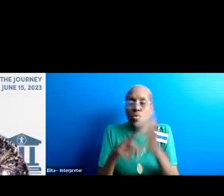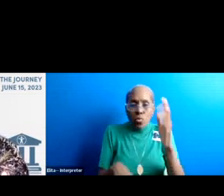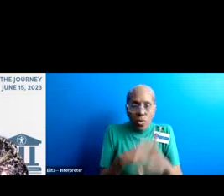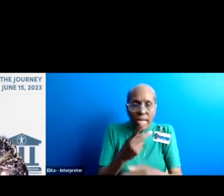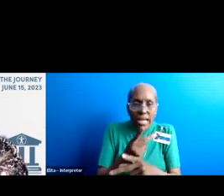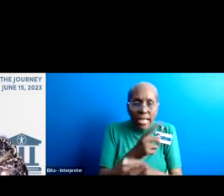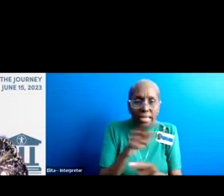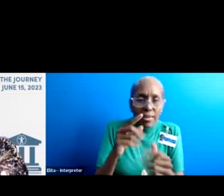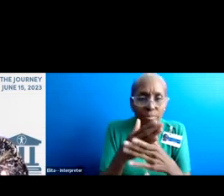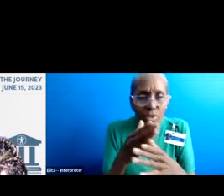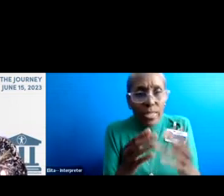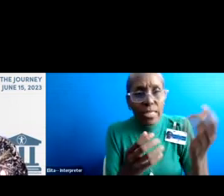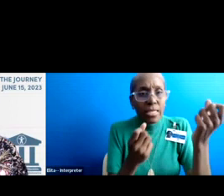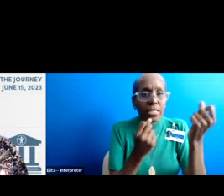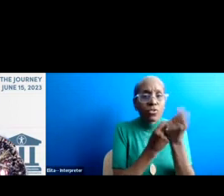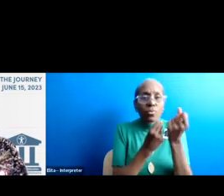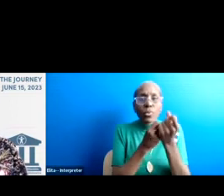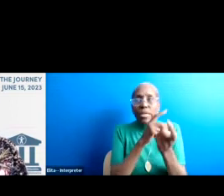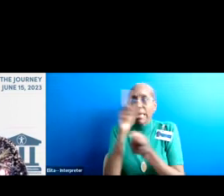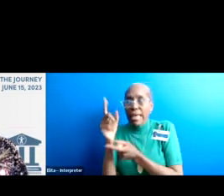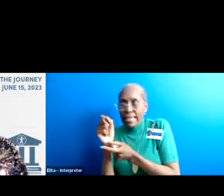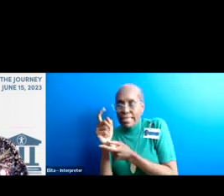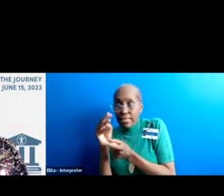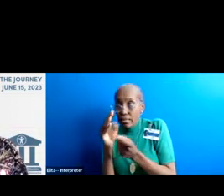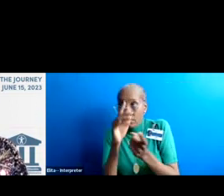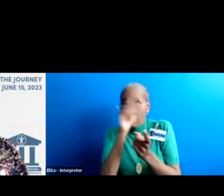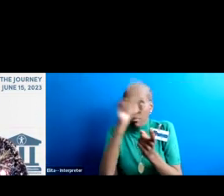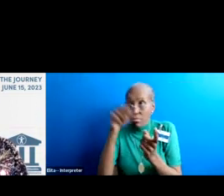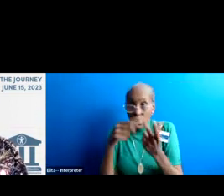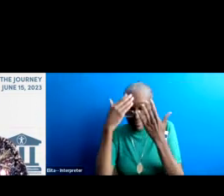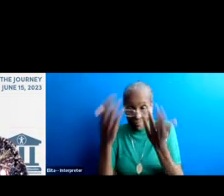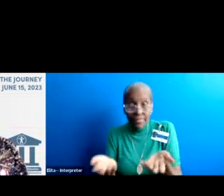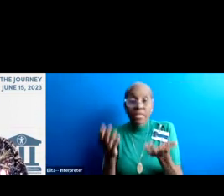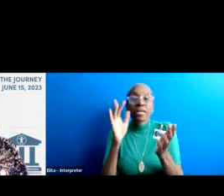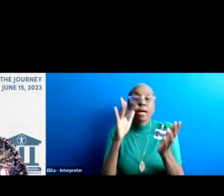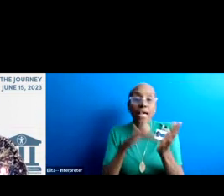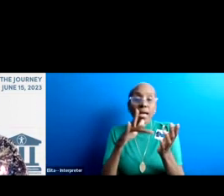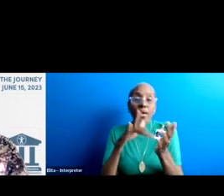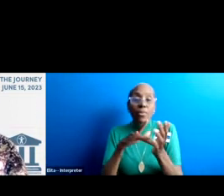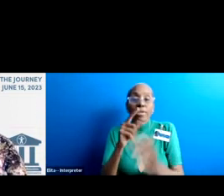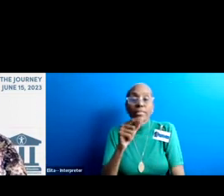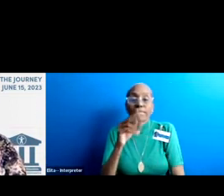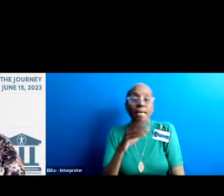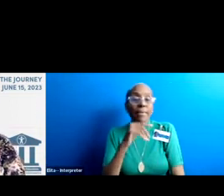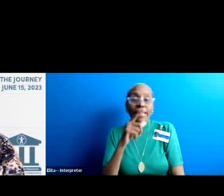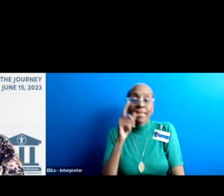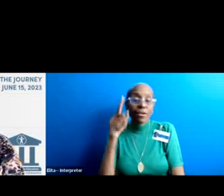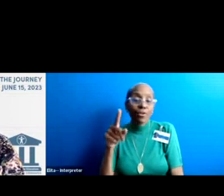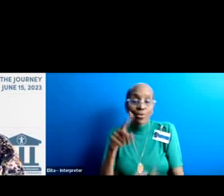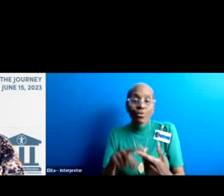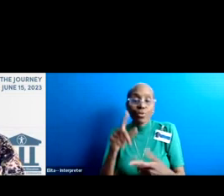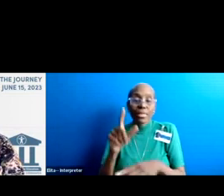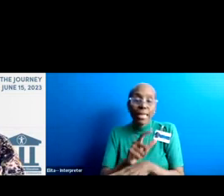went to in between support and install Steam. And I keep tabbing. Okay, I can't get to language for